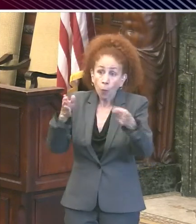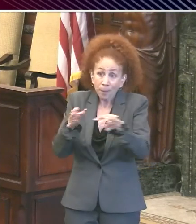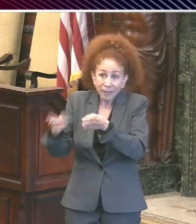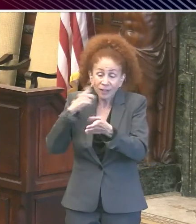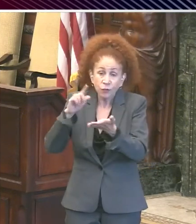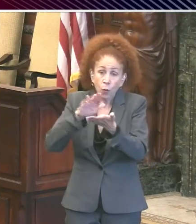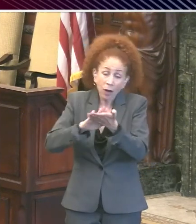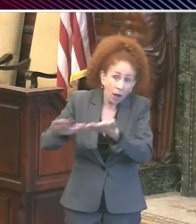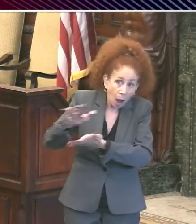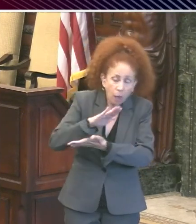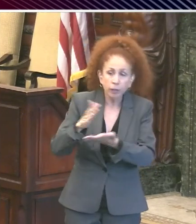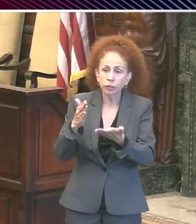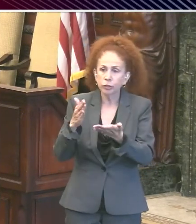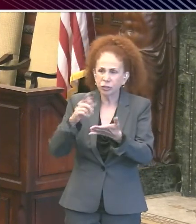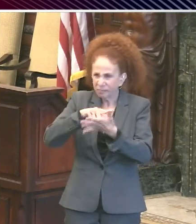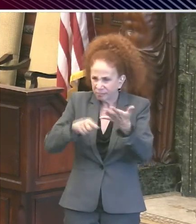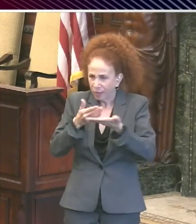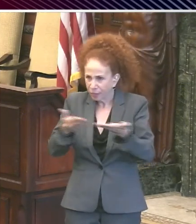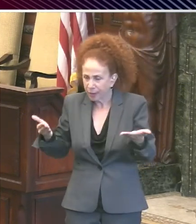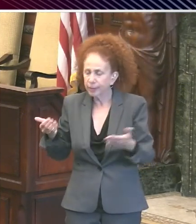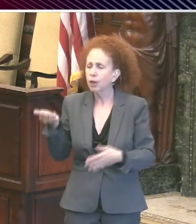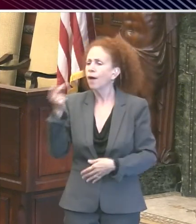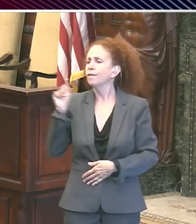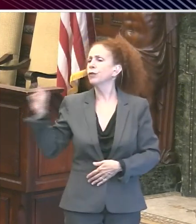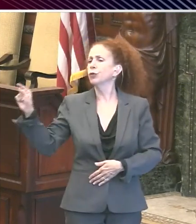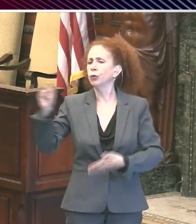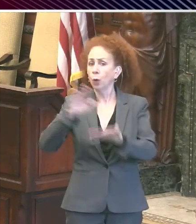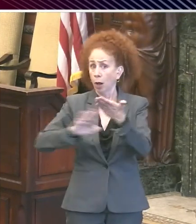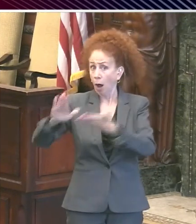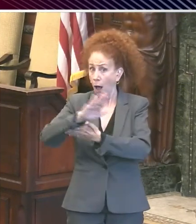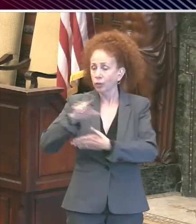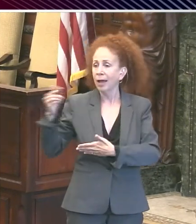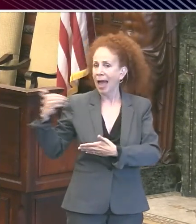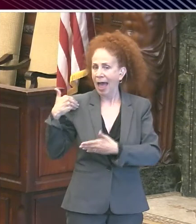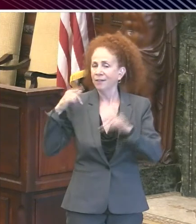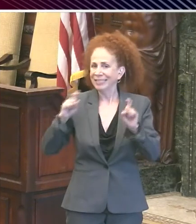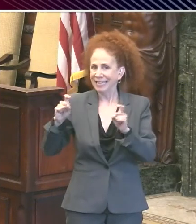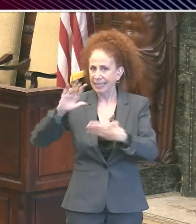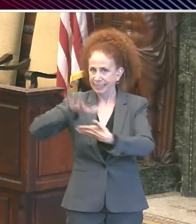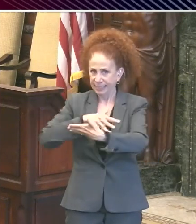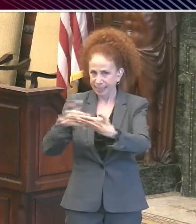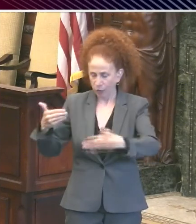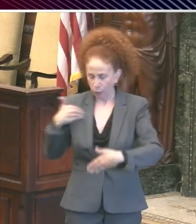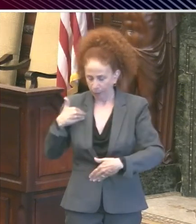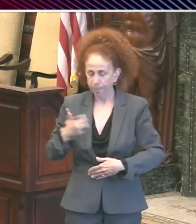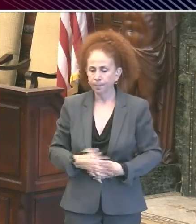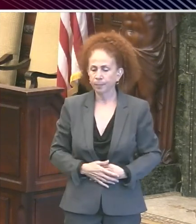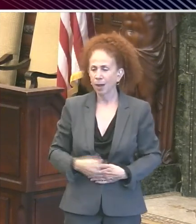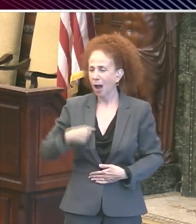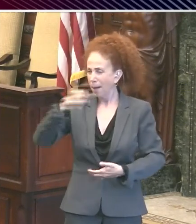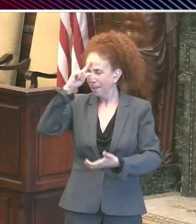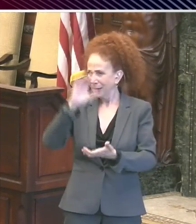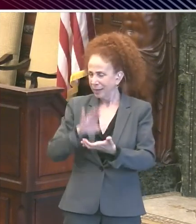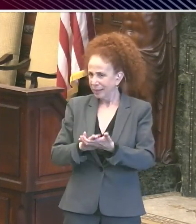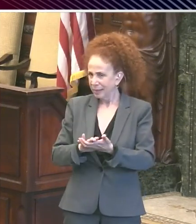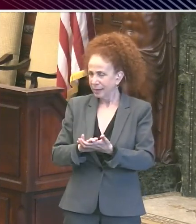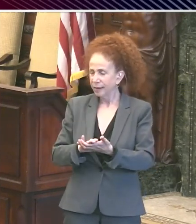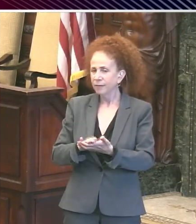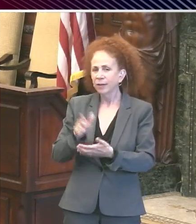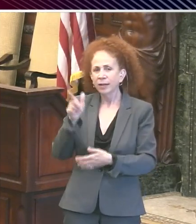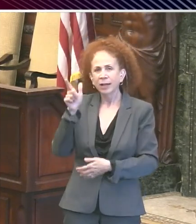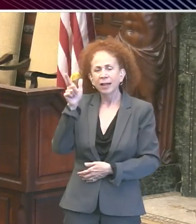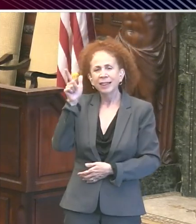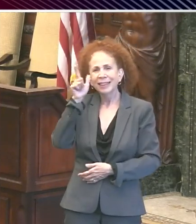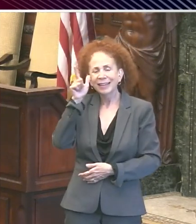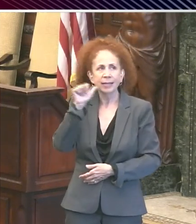campuses. A few of them have a testing schedule. I believe Lincoln, not in